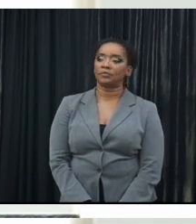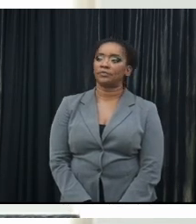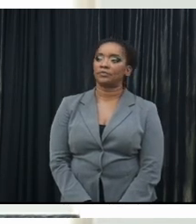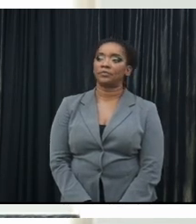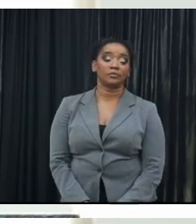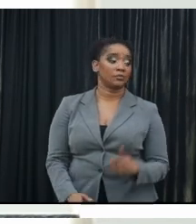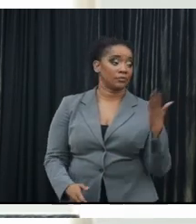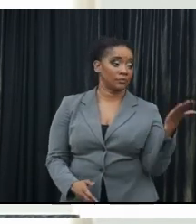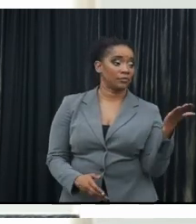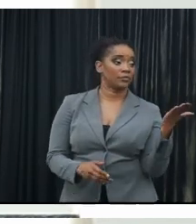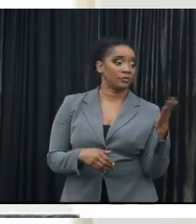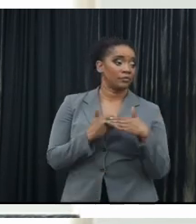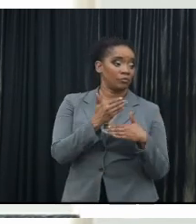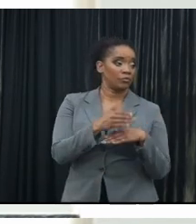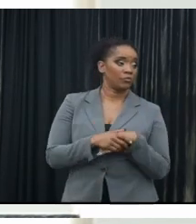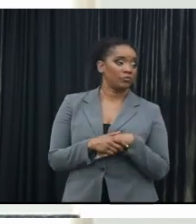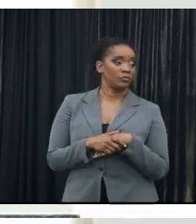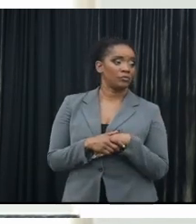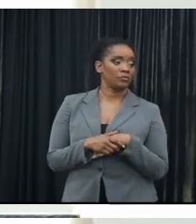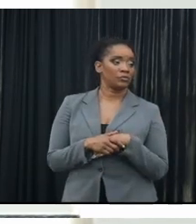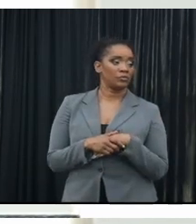This is Tyra. Yes, go ahead, Jill.